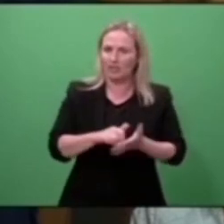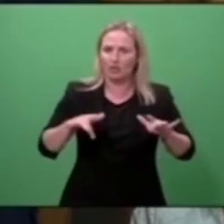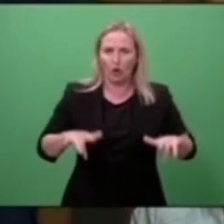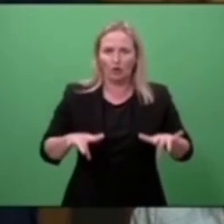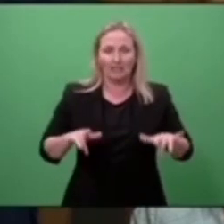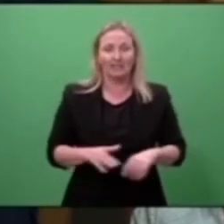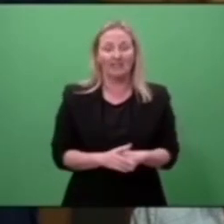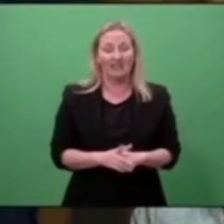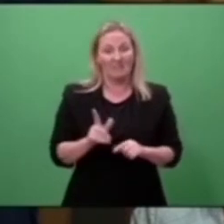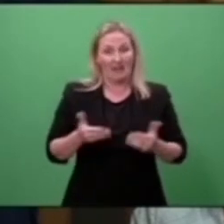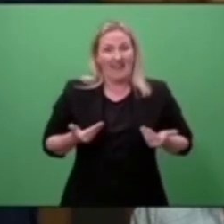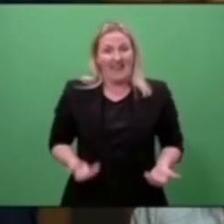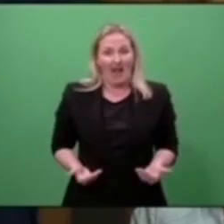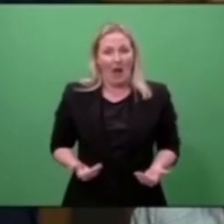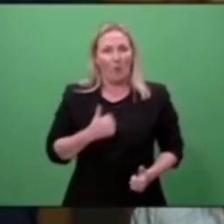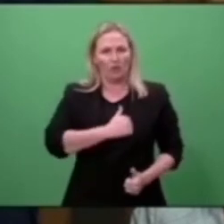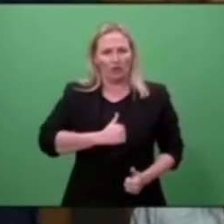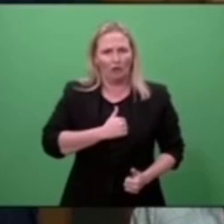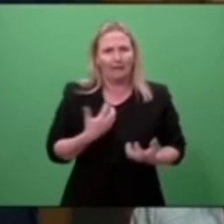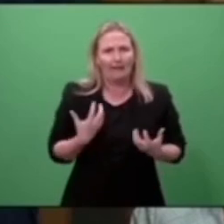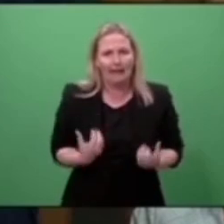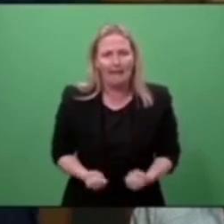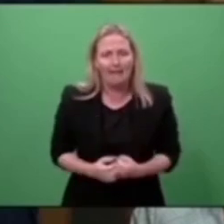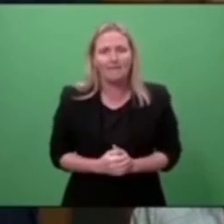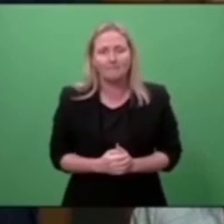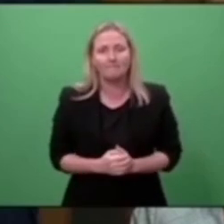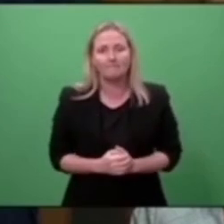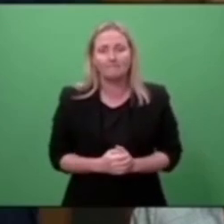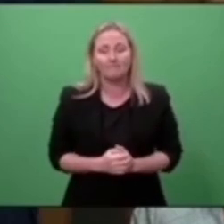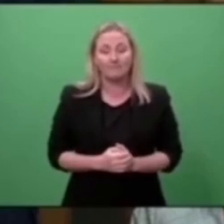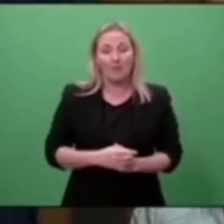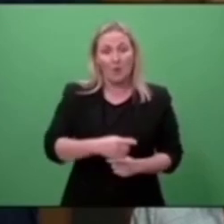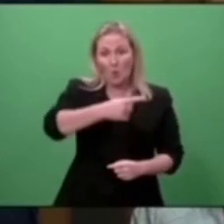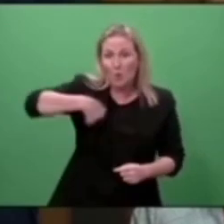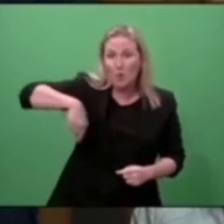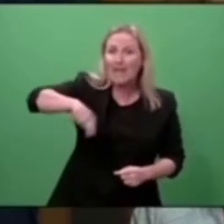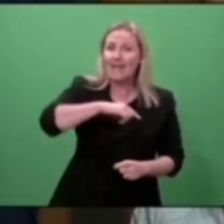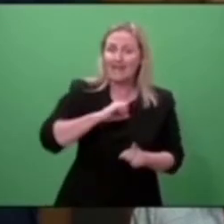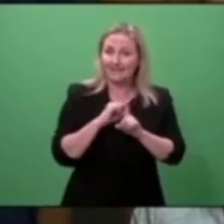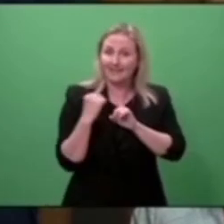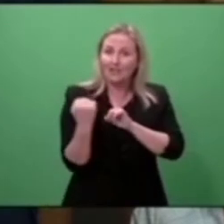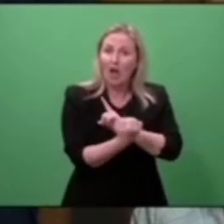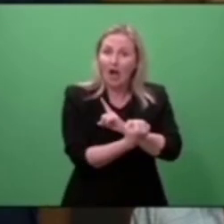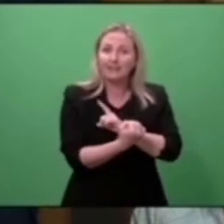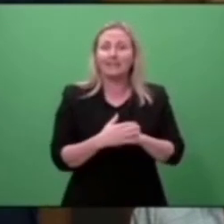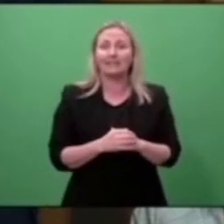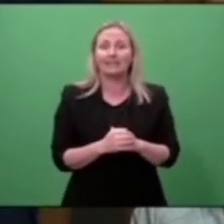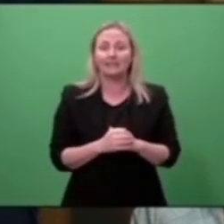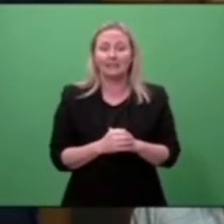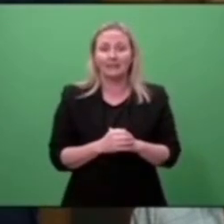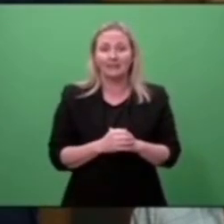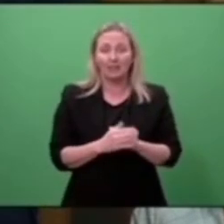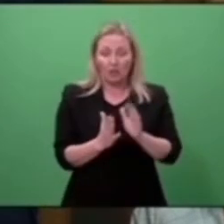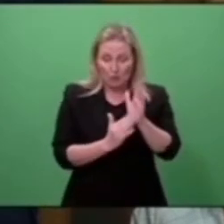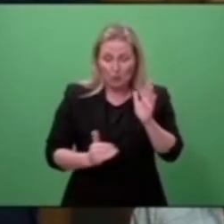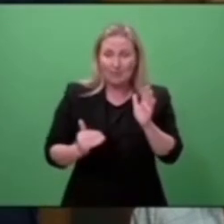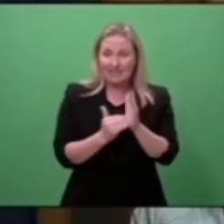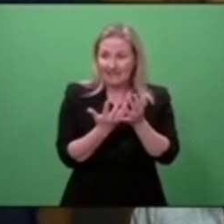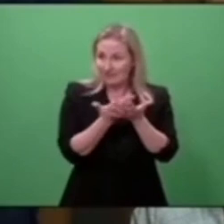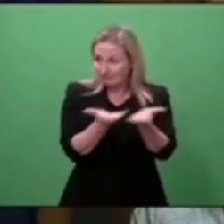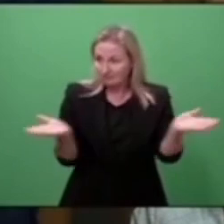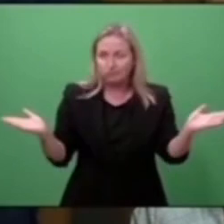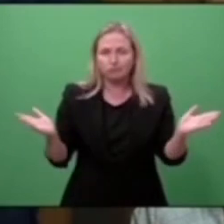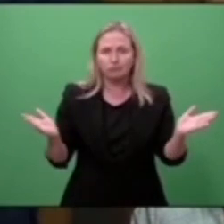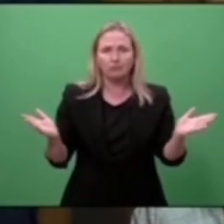sorry. As a society and as a country, we are sorry.